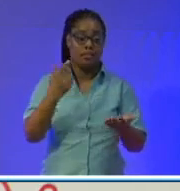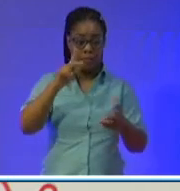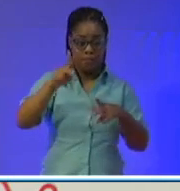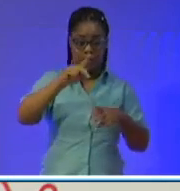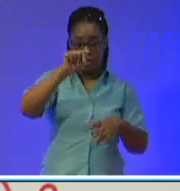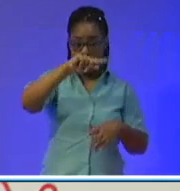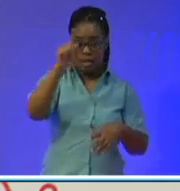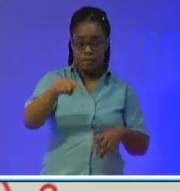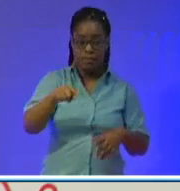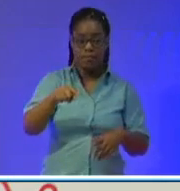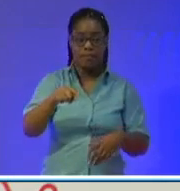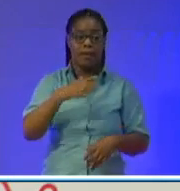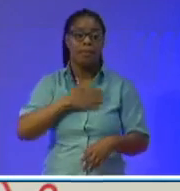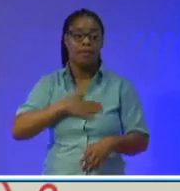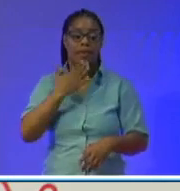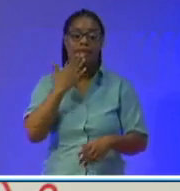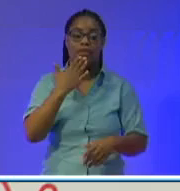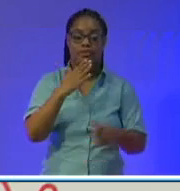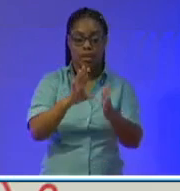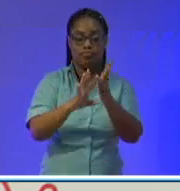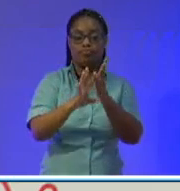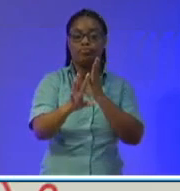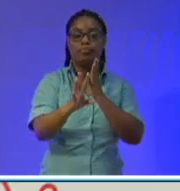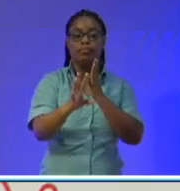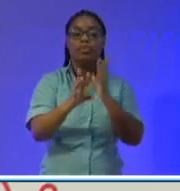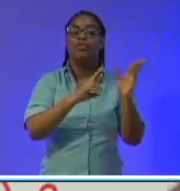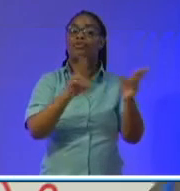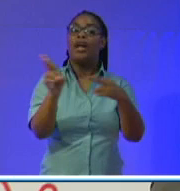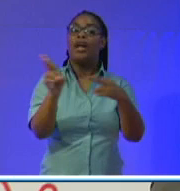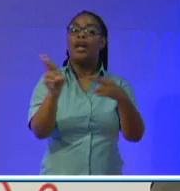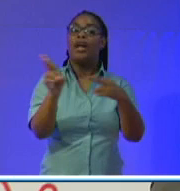Guardian Media Limited. Good morning. Okay, Express, go ahead.